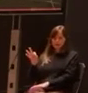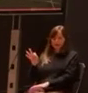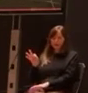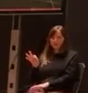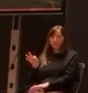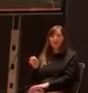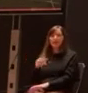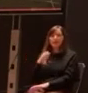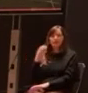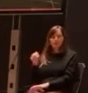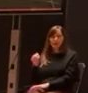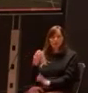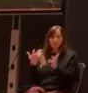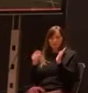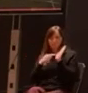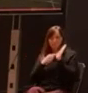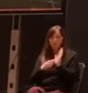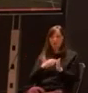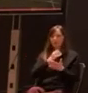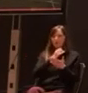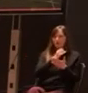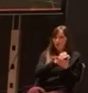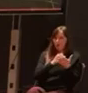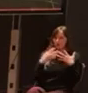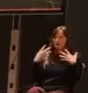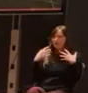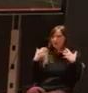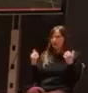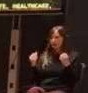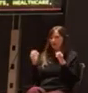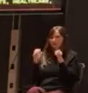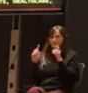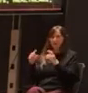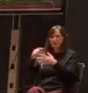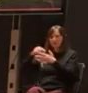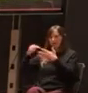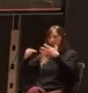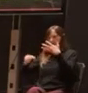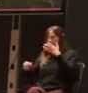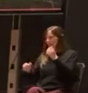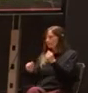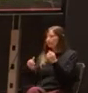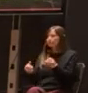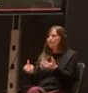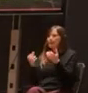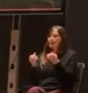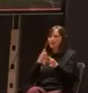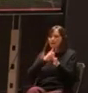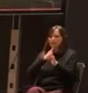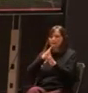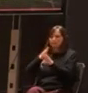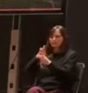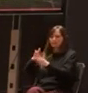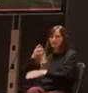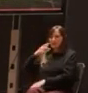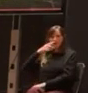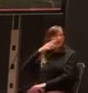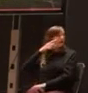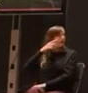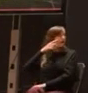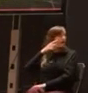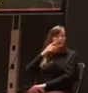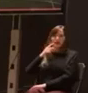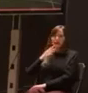arts, healthcare, education, you name it, Black hands have made